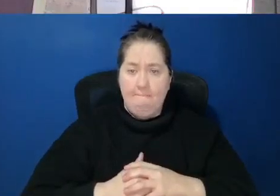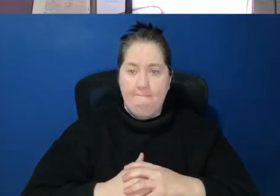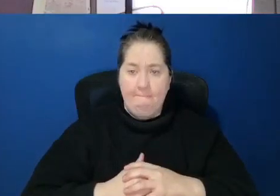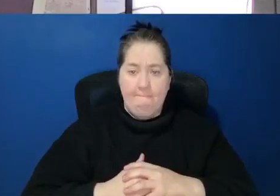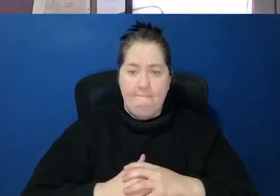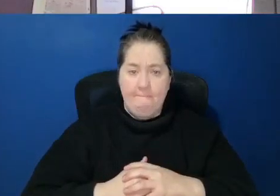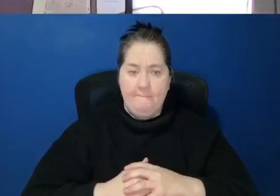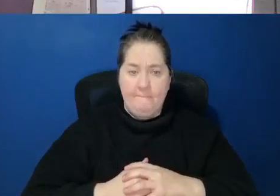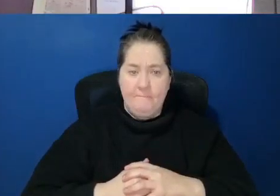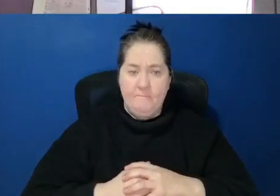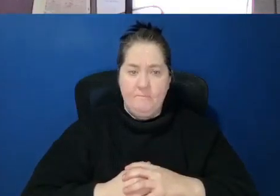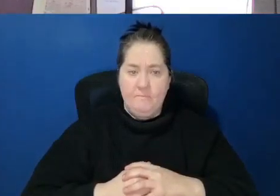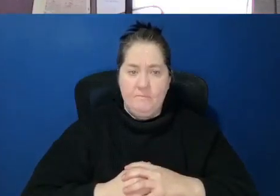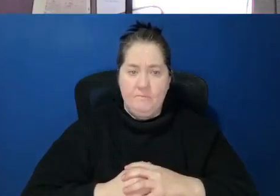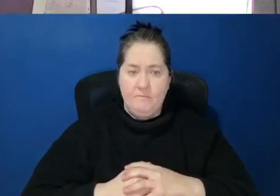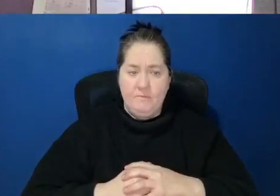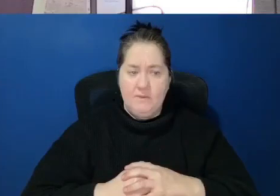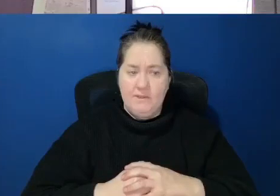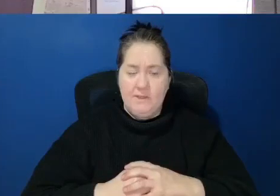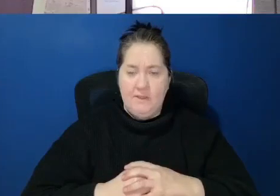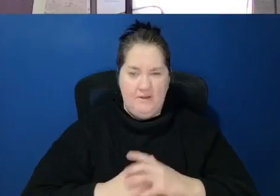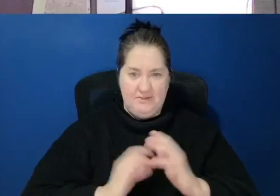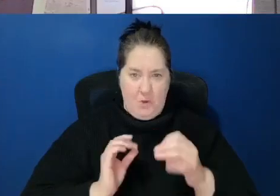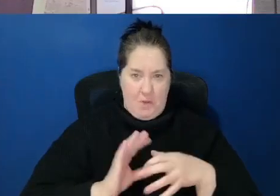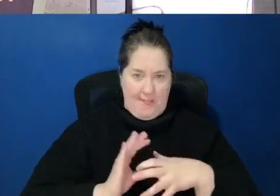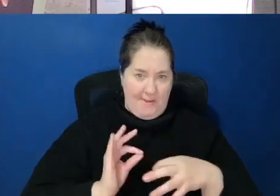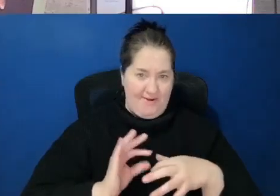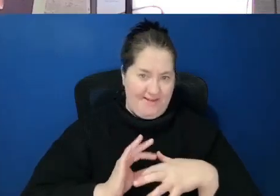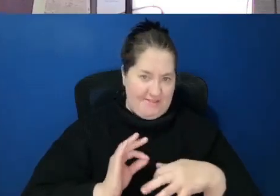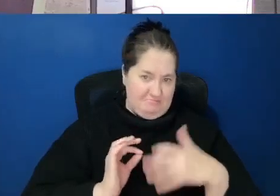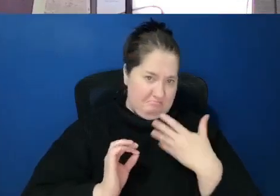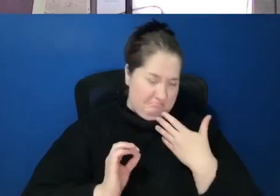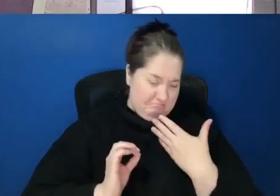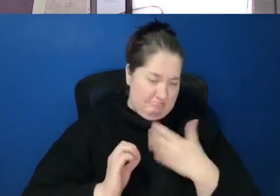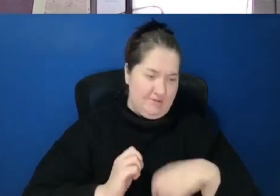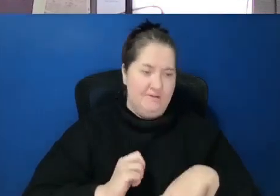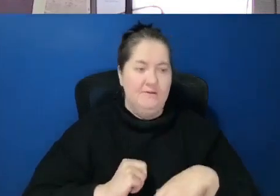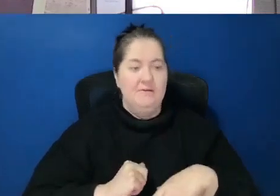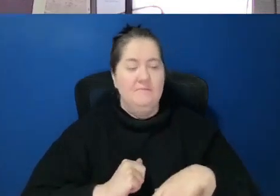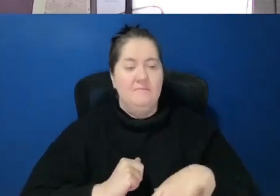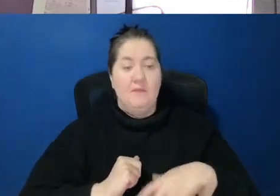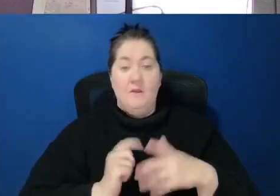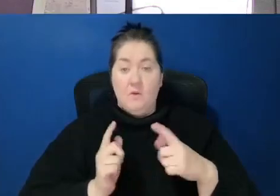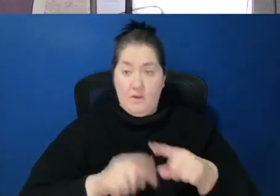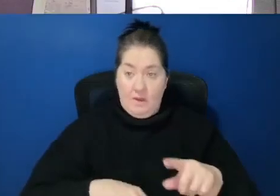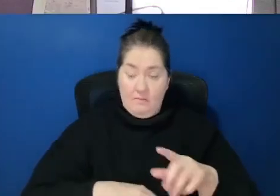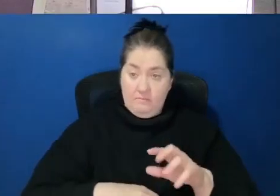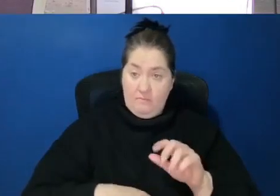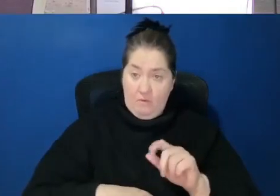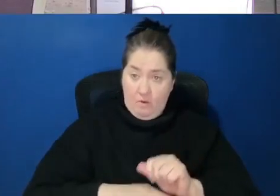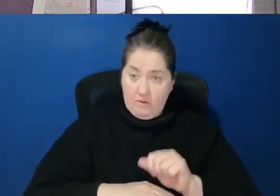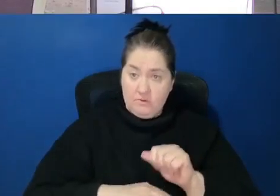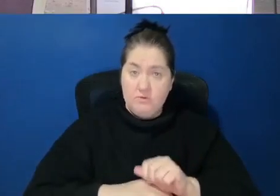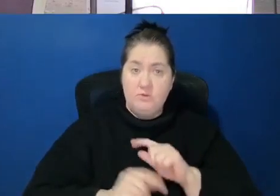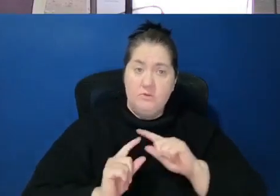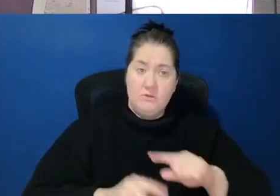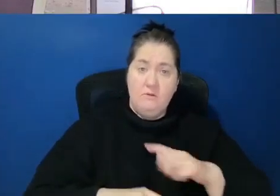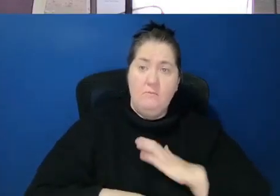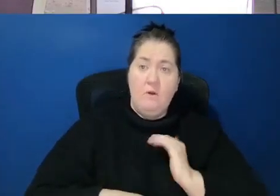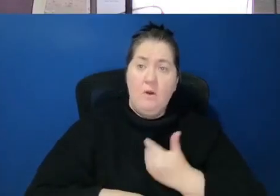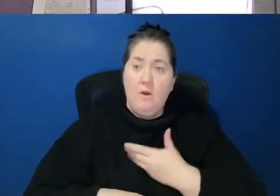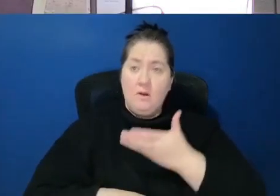Oh, come to the altar, for our God's